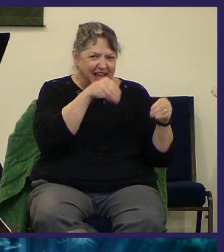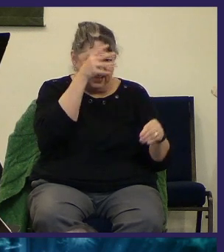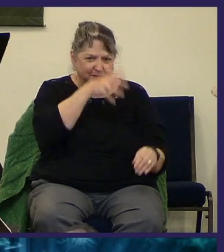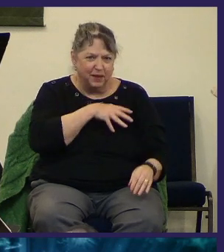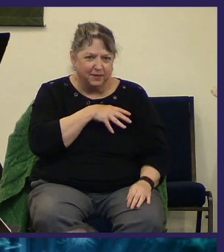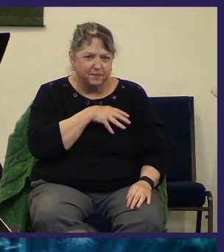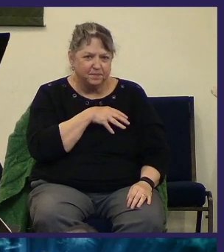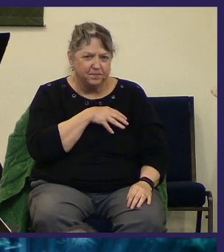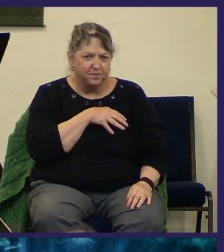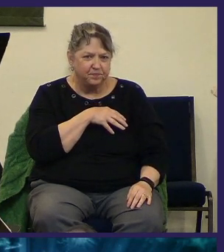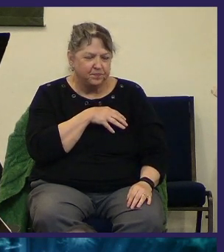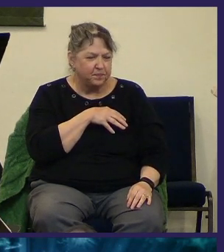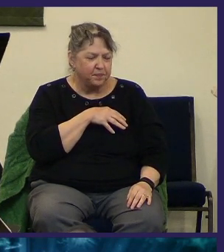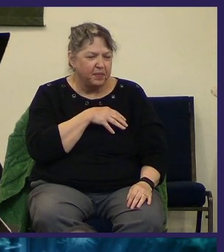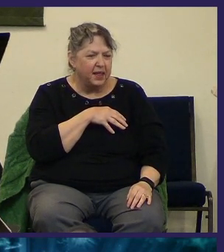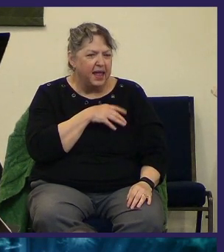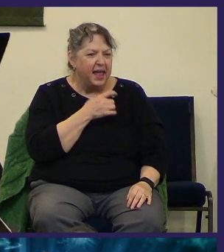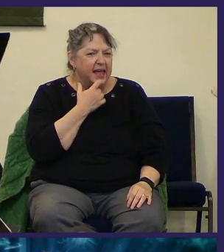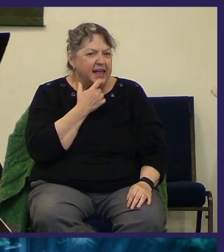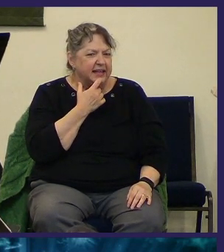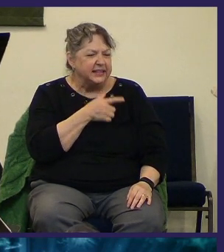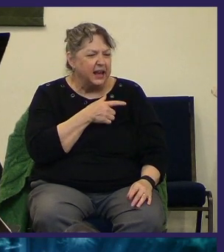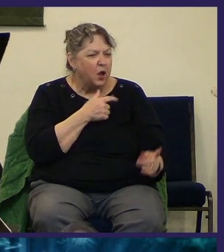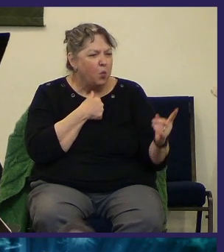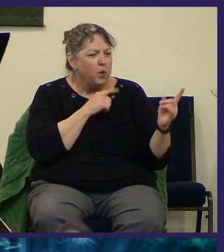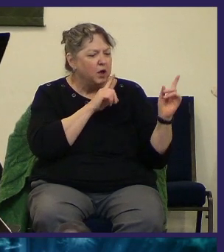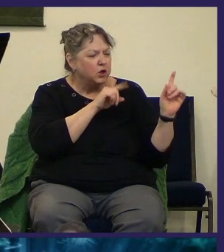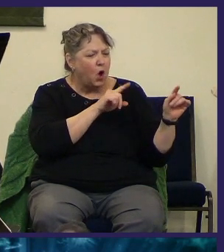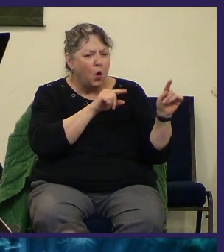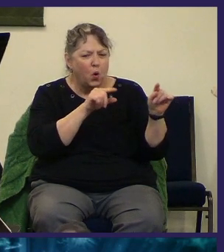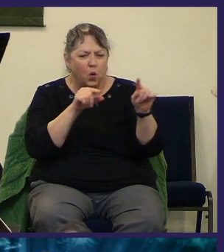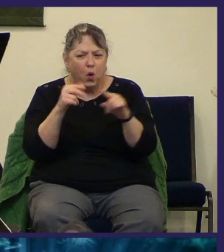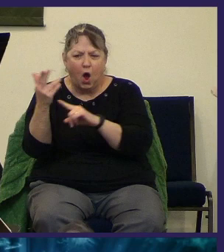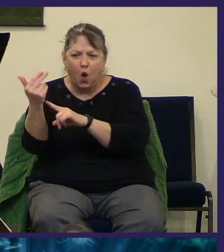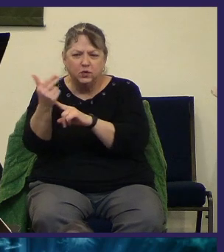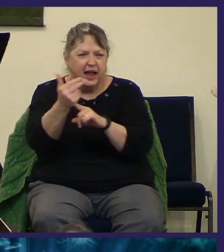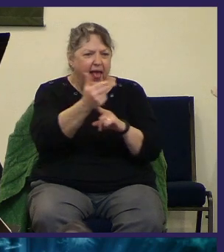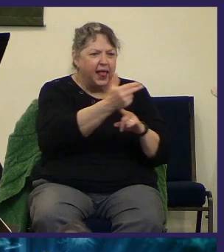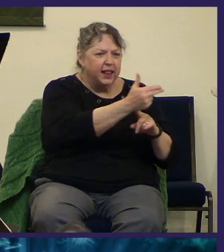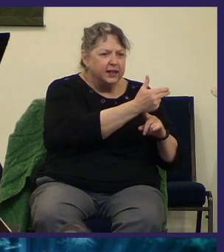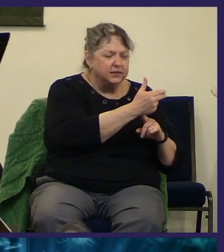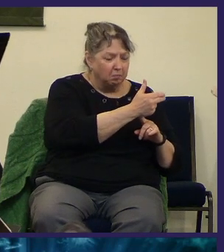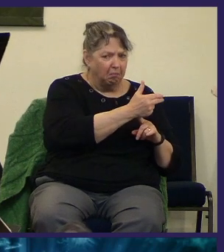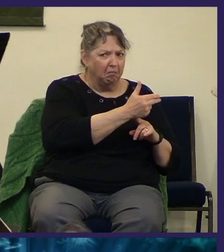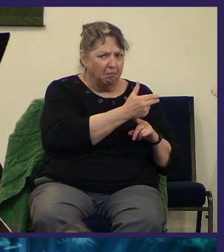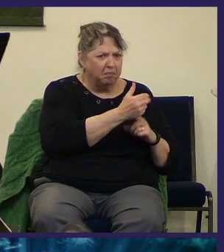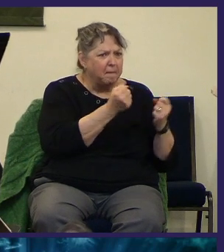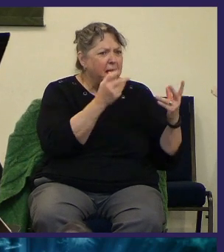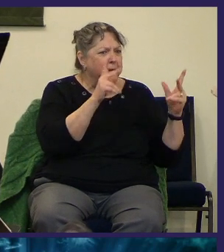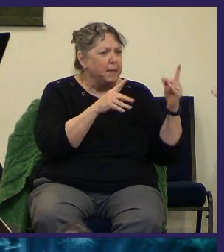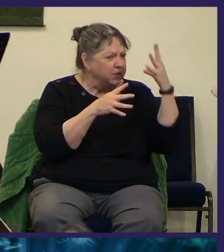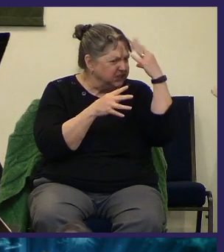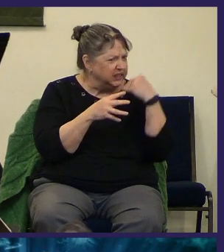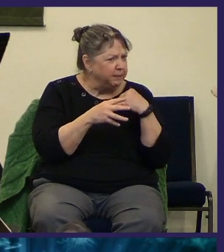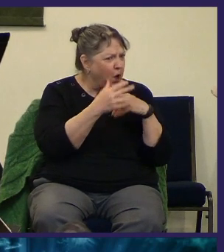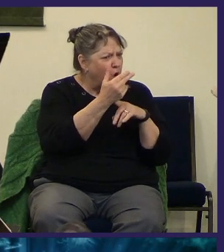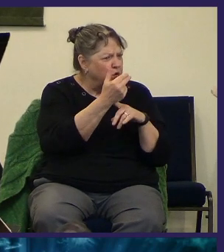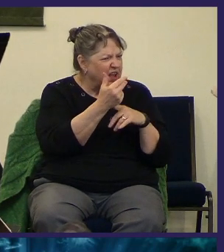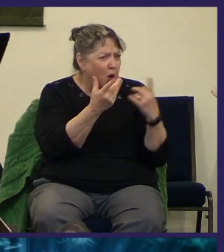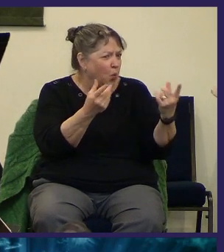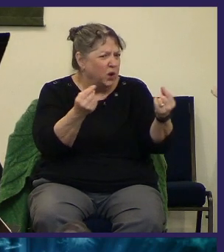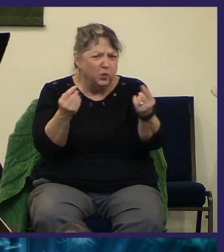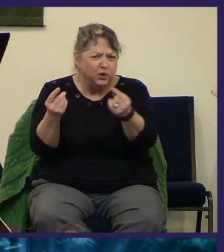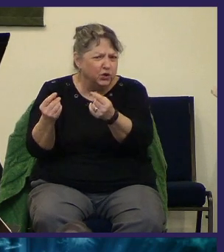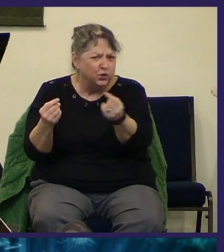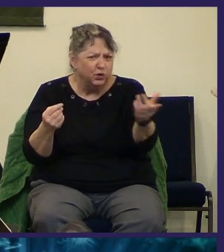decided well we go to his hotel rooms how many people spend so much time in a hotel room and what's there back